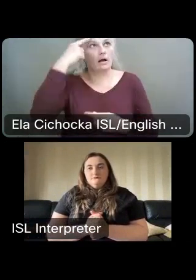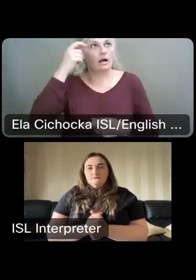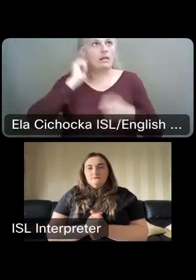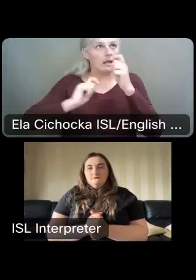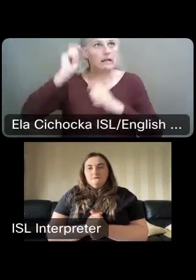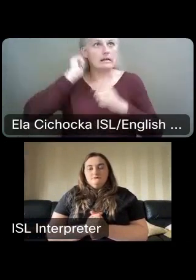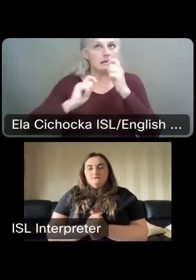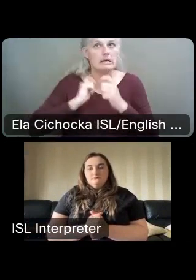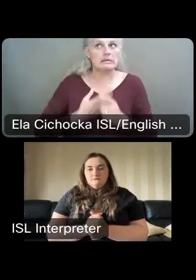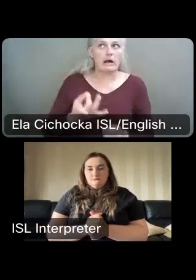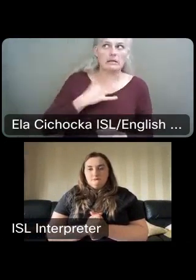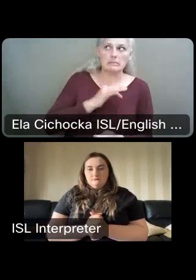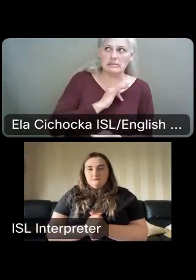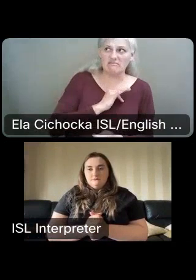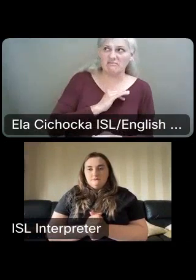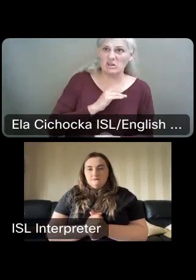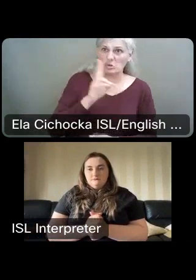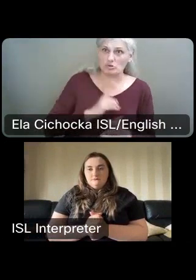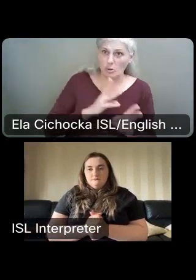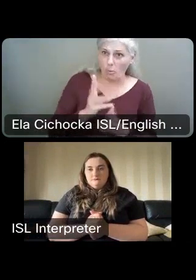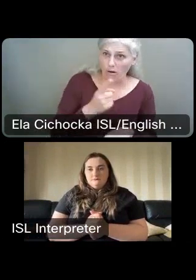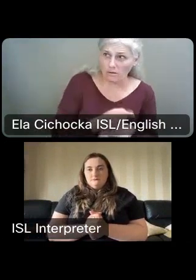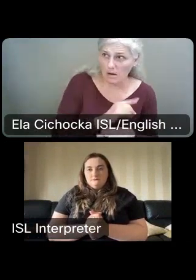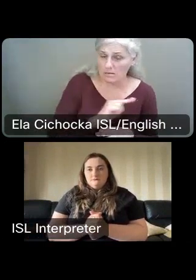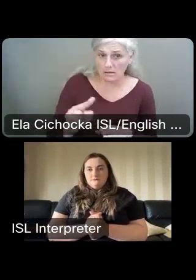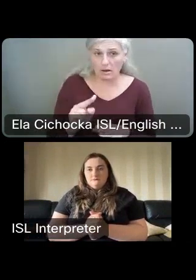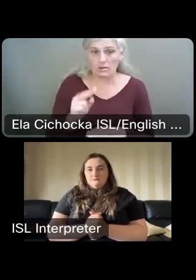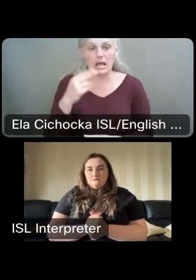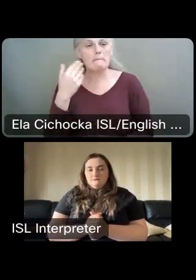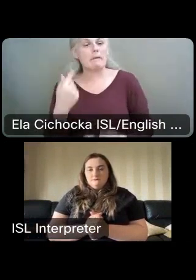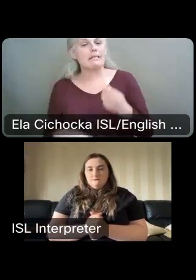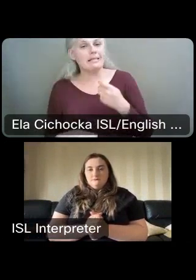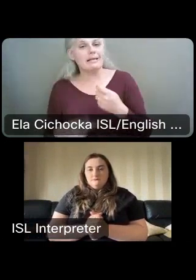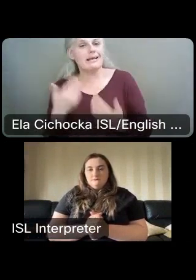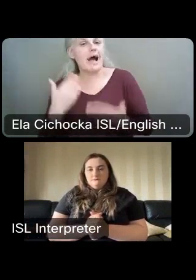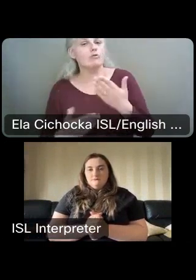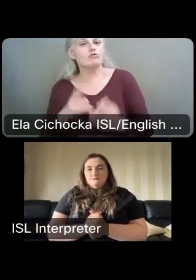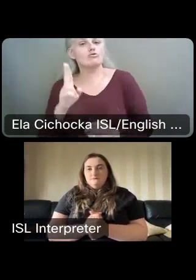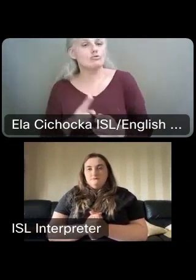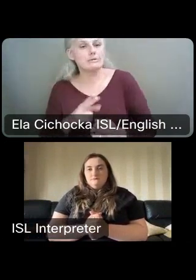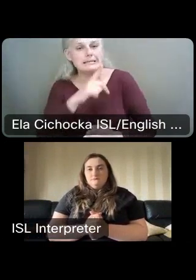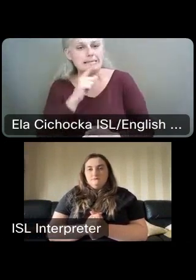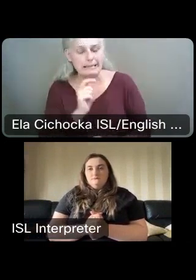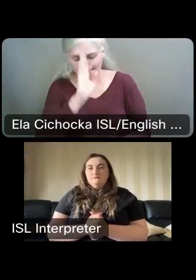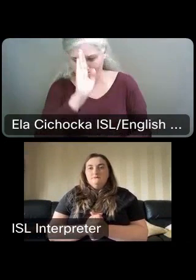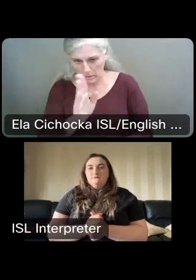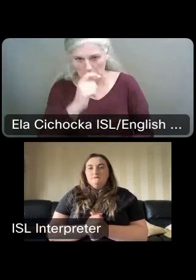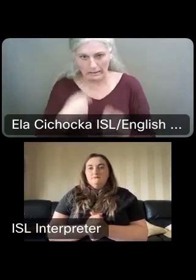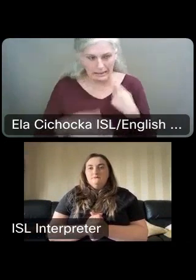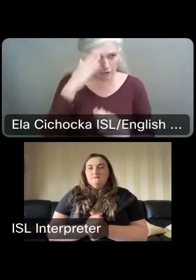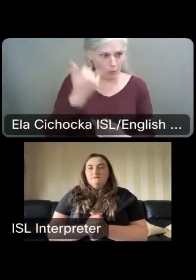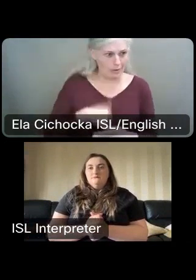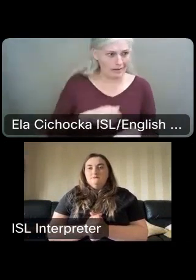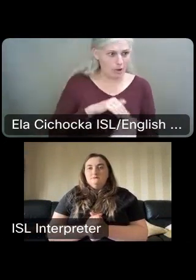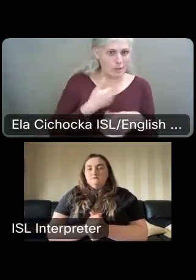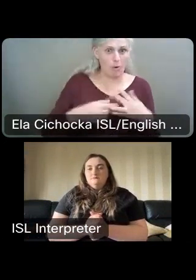your competence. But fear being discovered, you should confess, but dread the prospect of potential punishment and of the